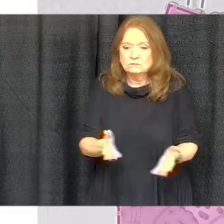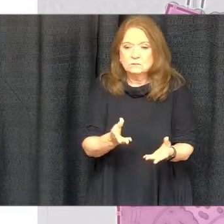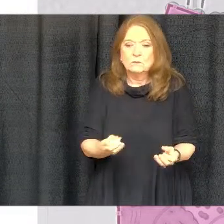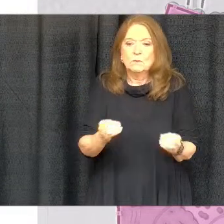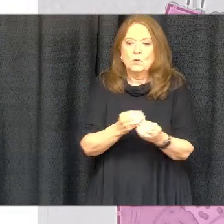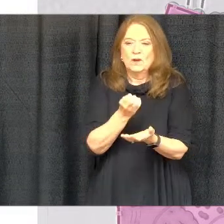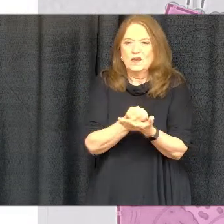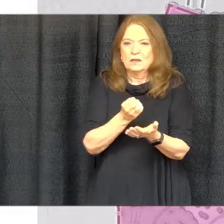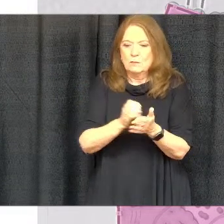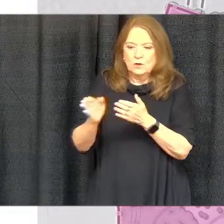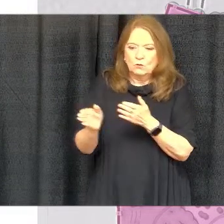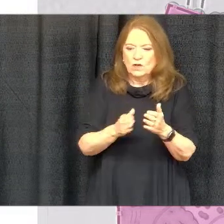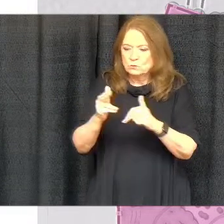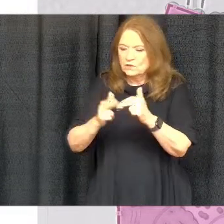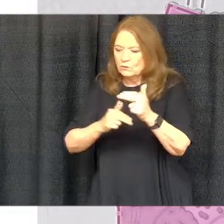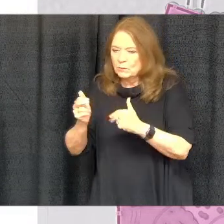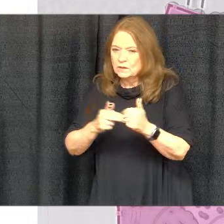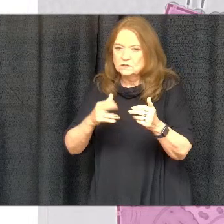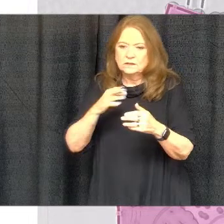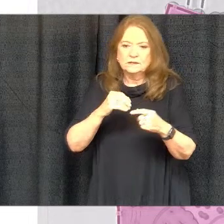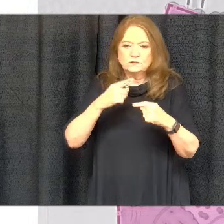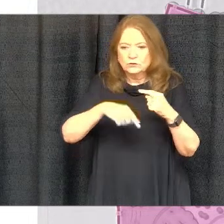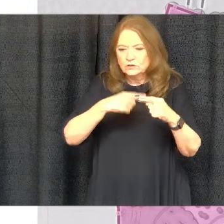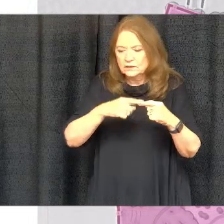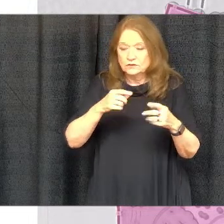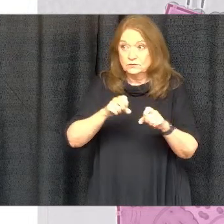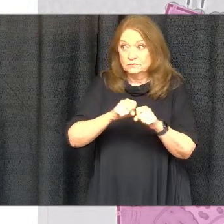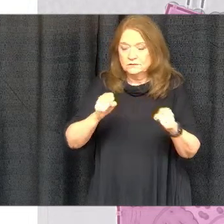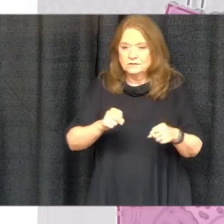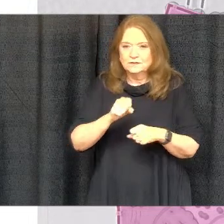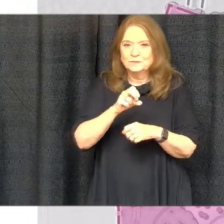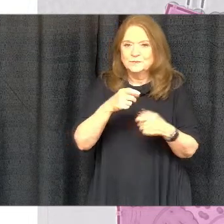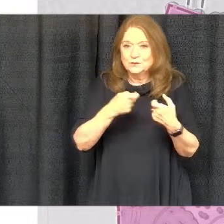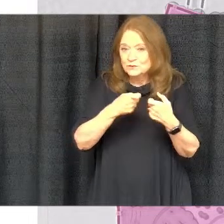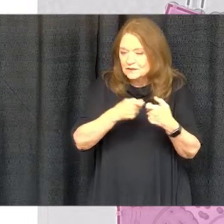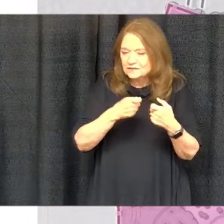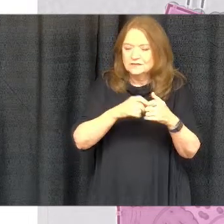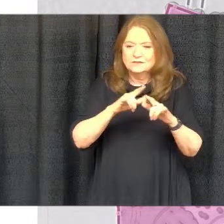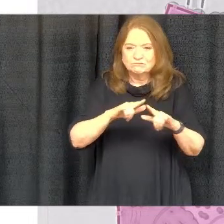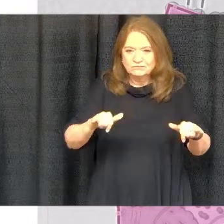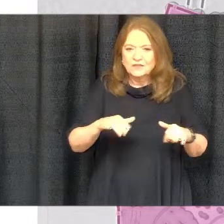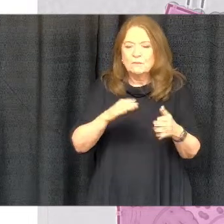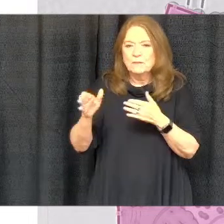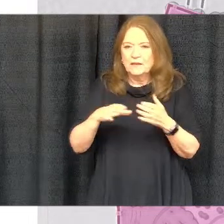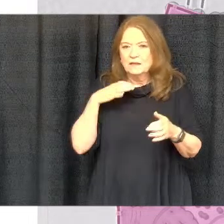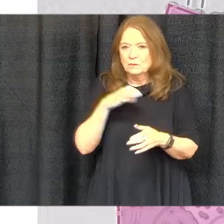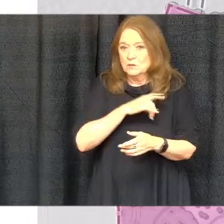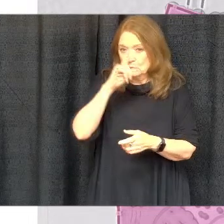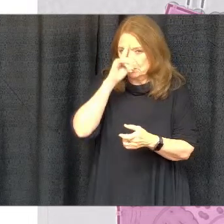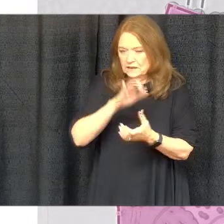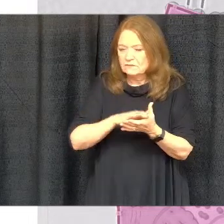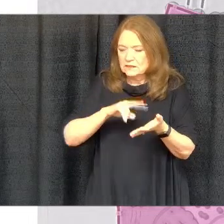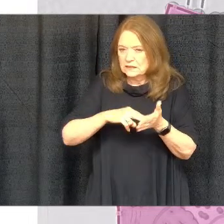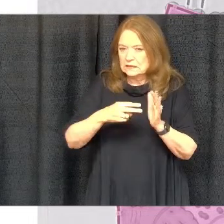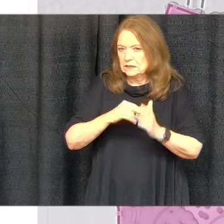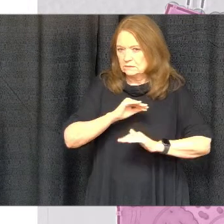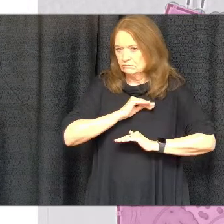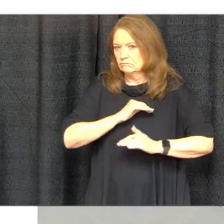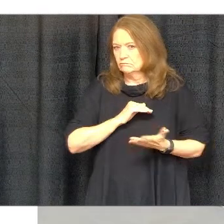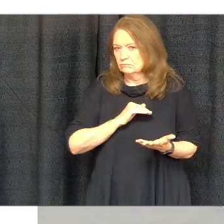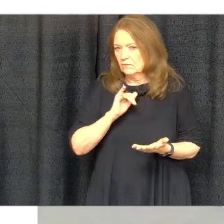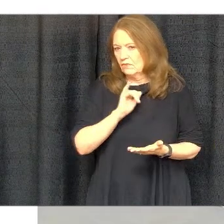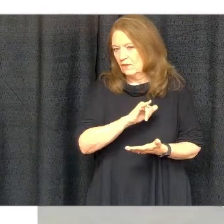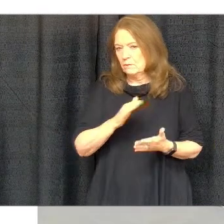arrangement of buildings, circulation system, land uses, and utilities. And the Planning Commission believes that the intent has been met by